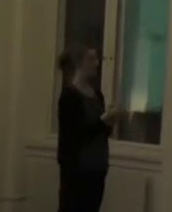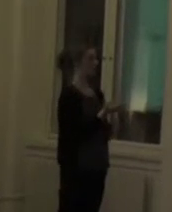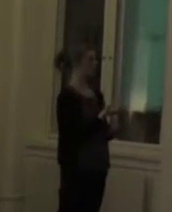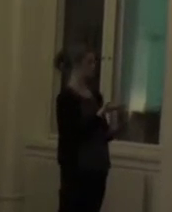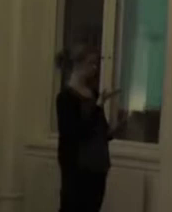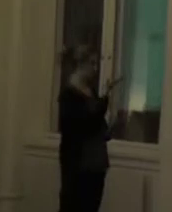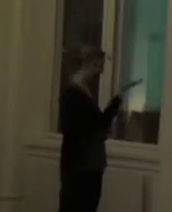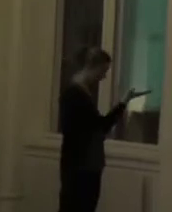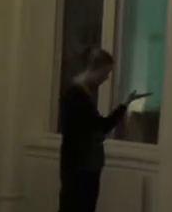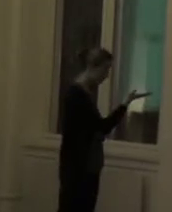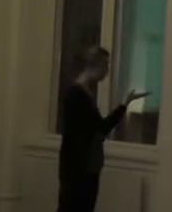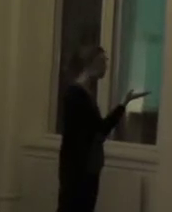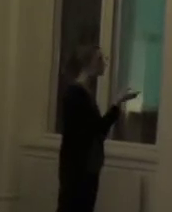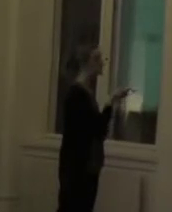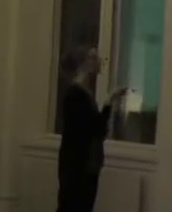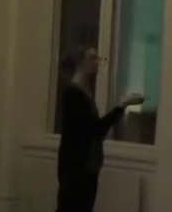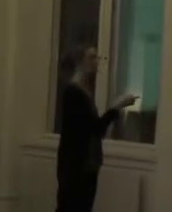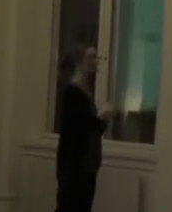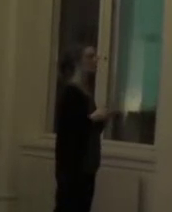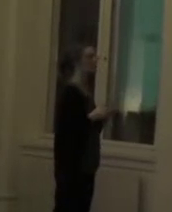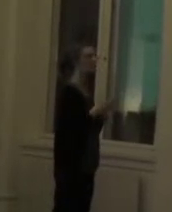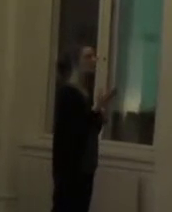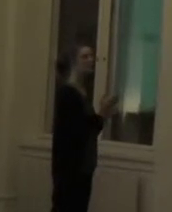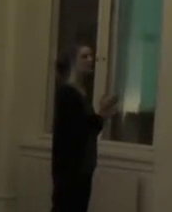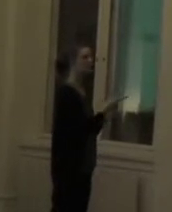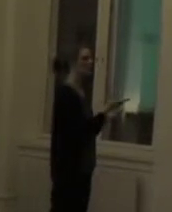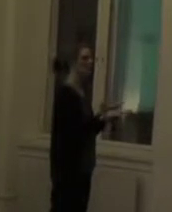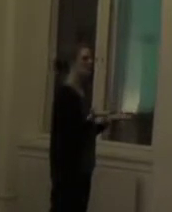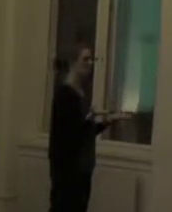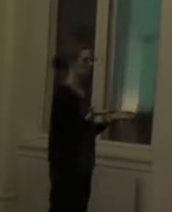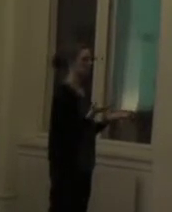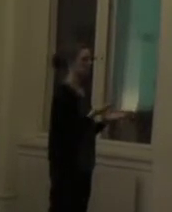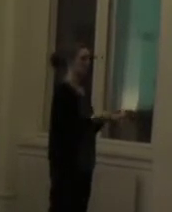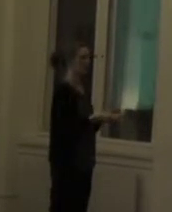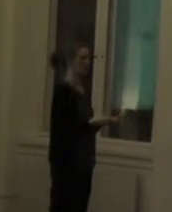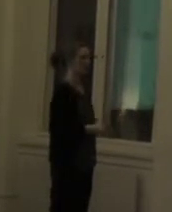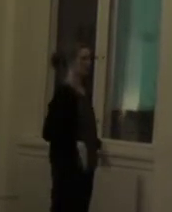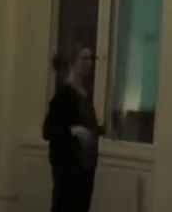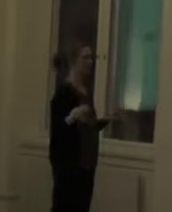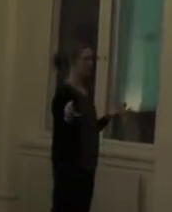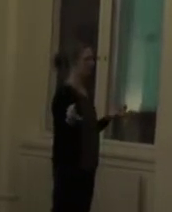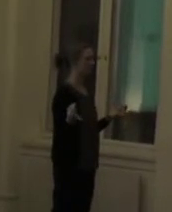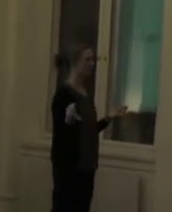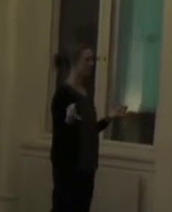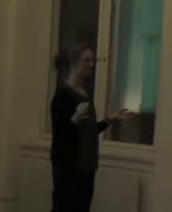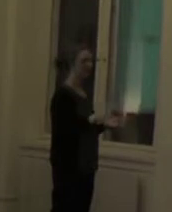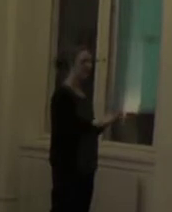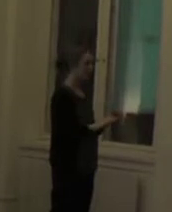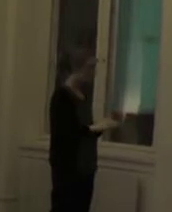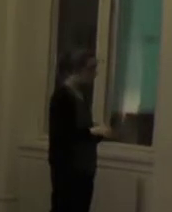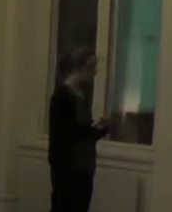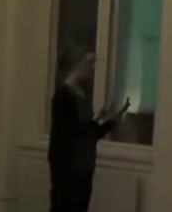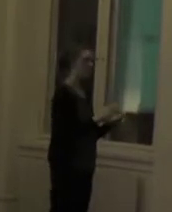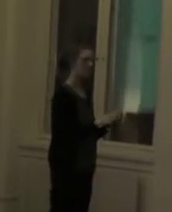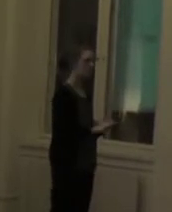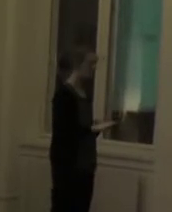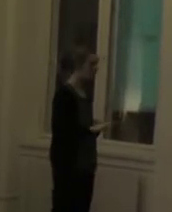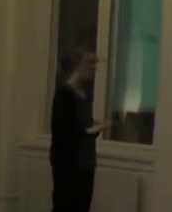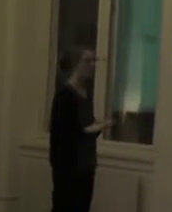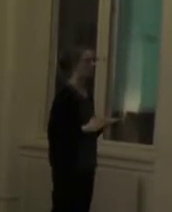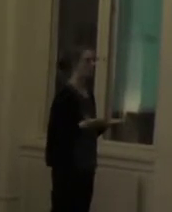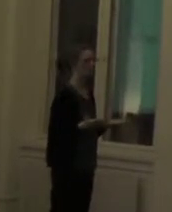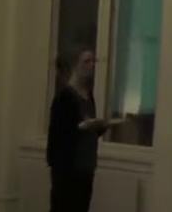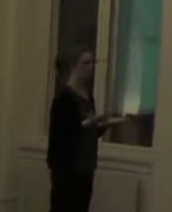the UN agencies, they don't have any money. They don't get any help from